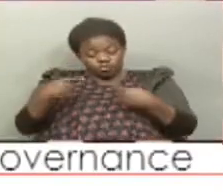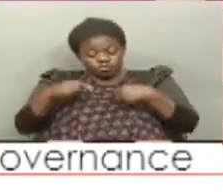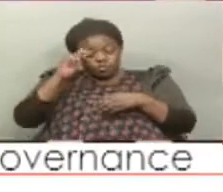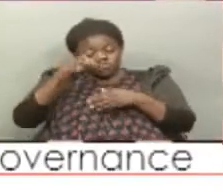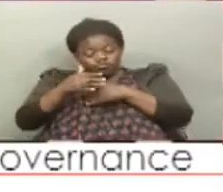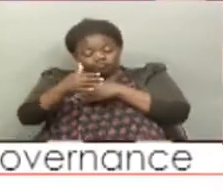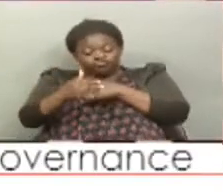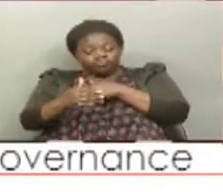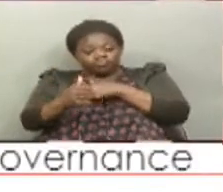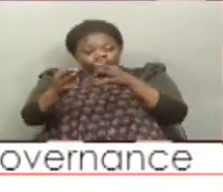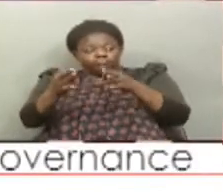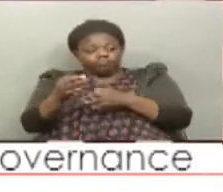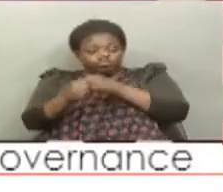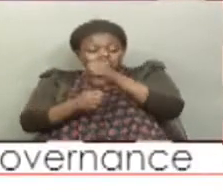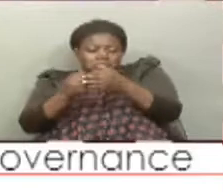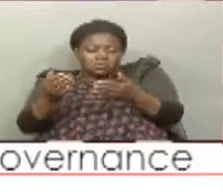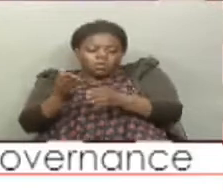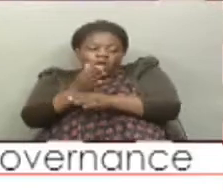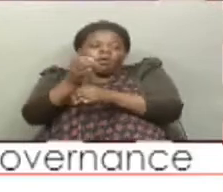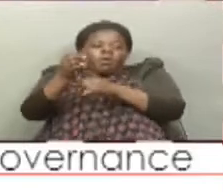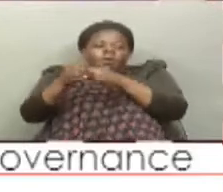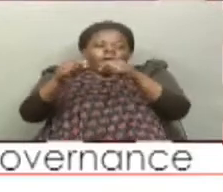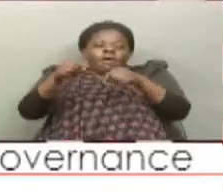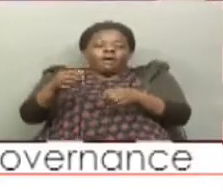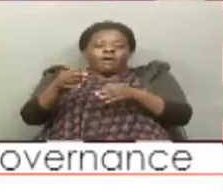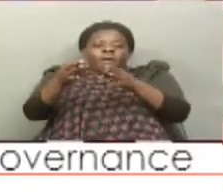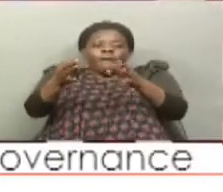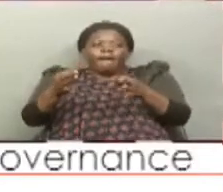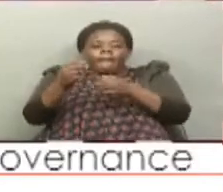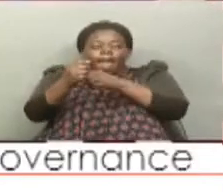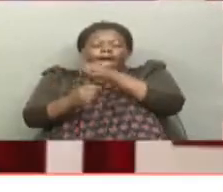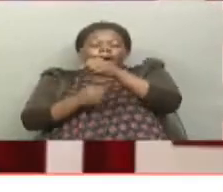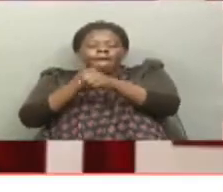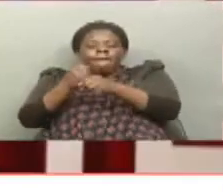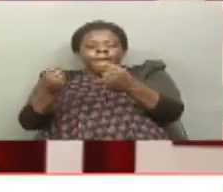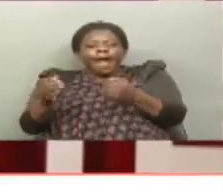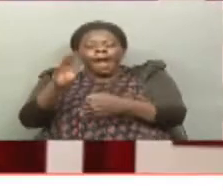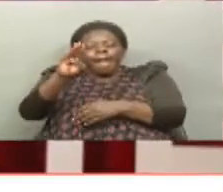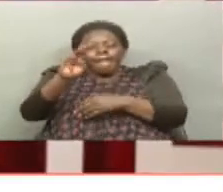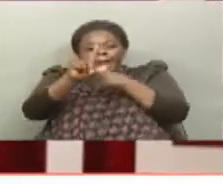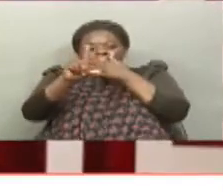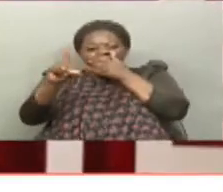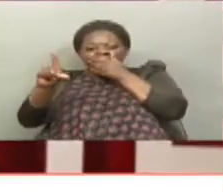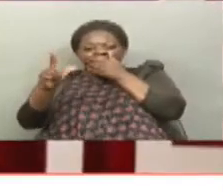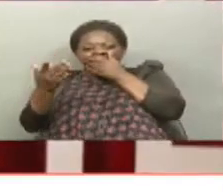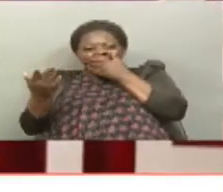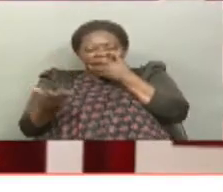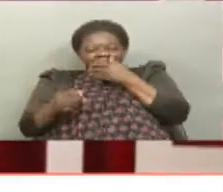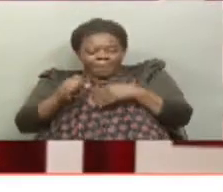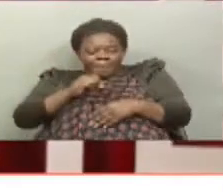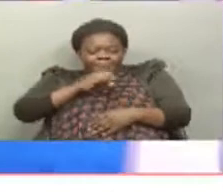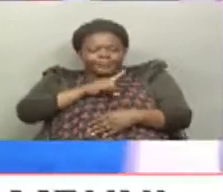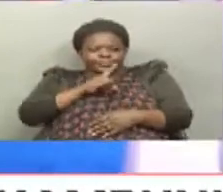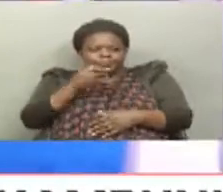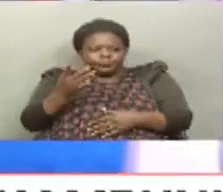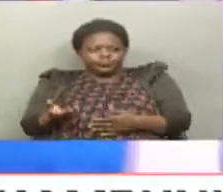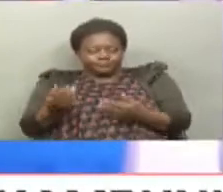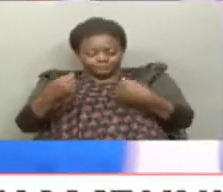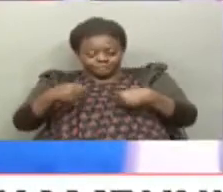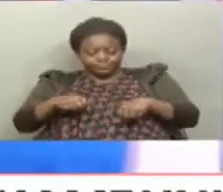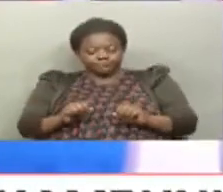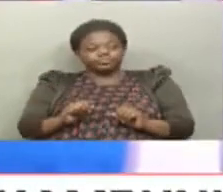or before even the end of this financial year that the bill will have reached a point where we'll be confident that it will be passed.